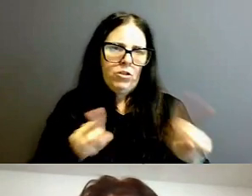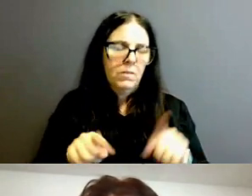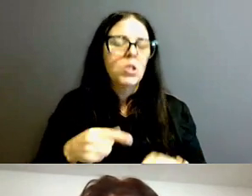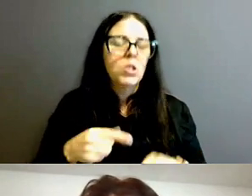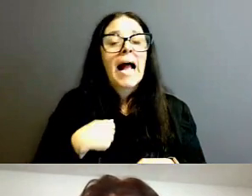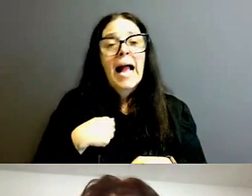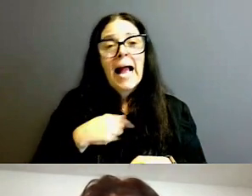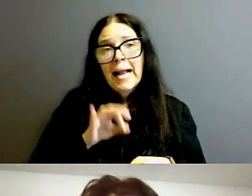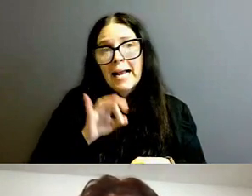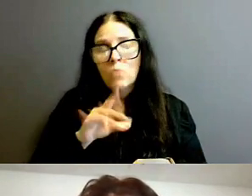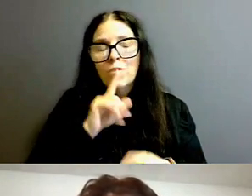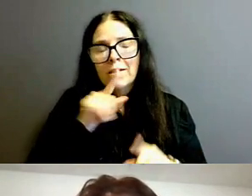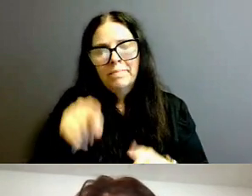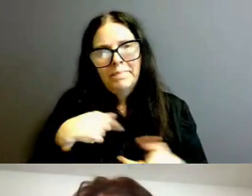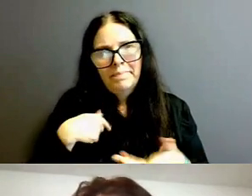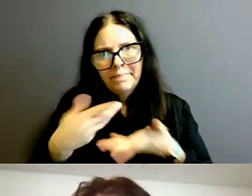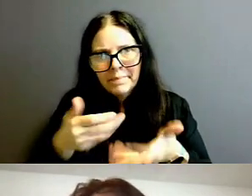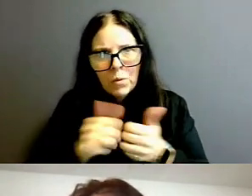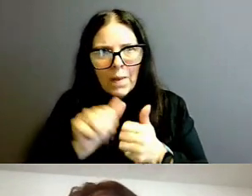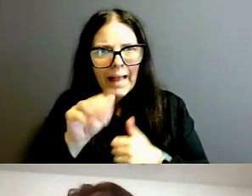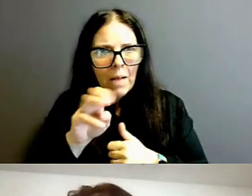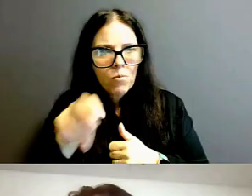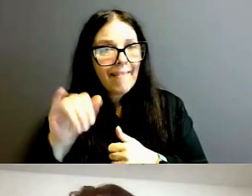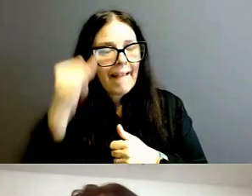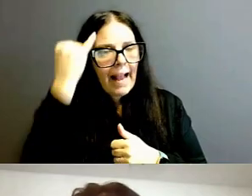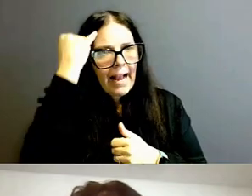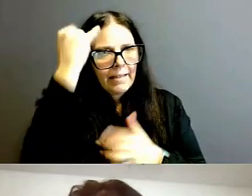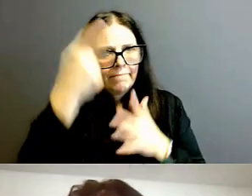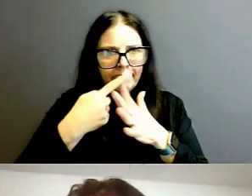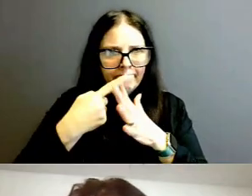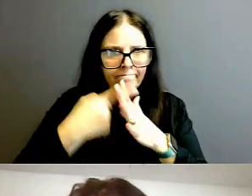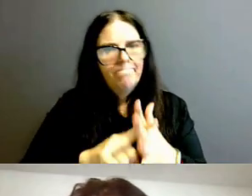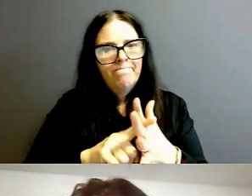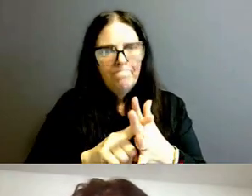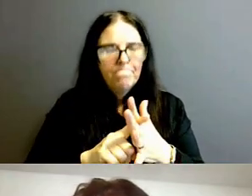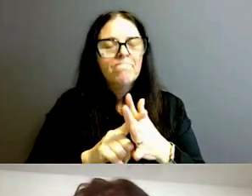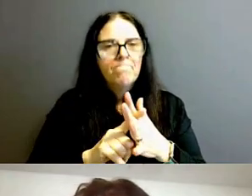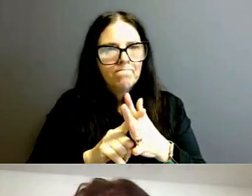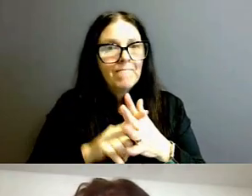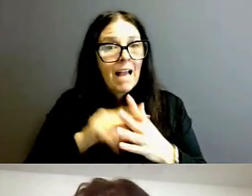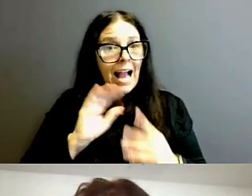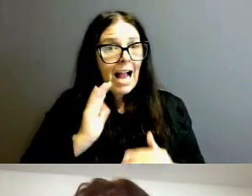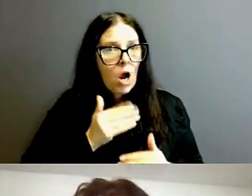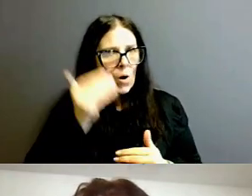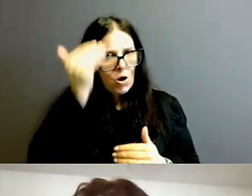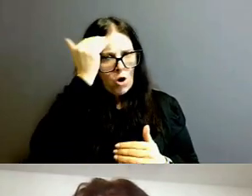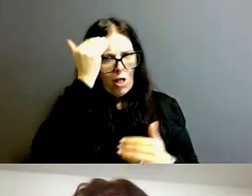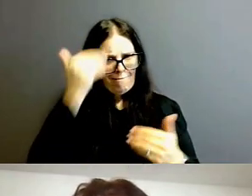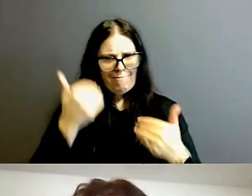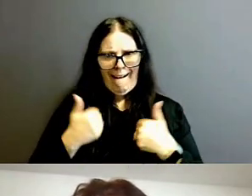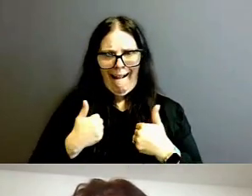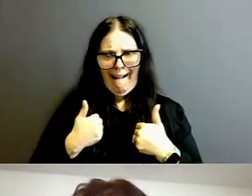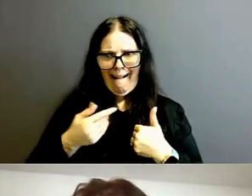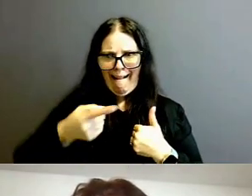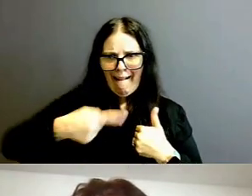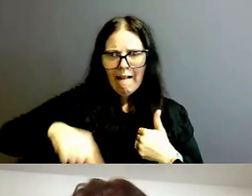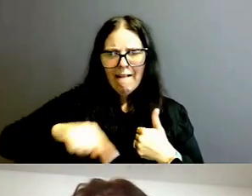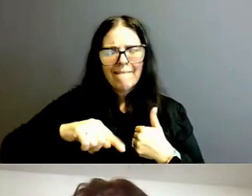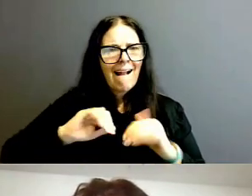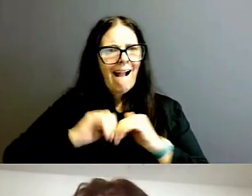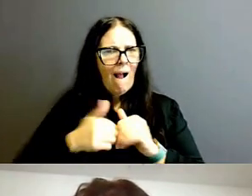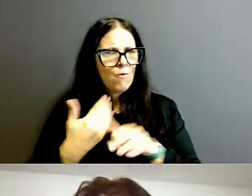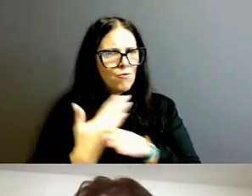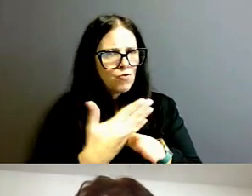the idea that we need to somehow find a way to share this knowledge and to help new